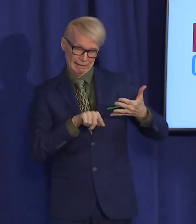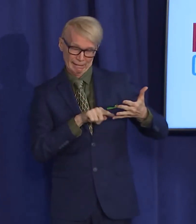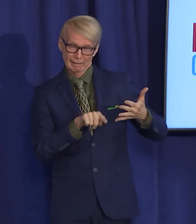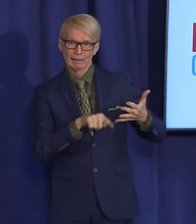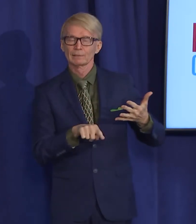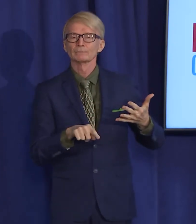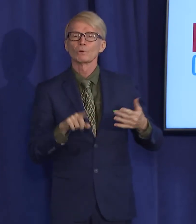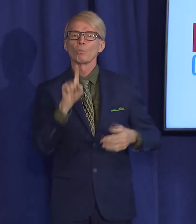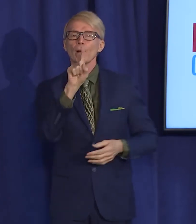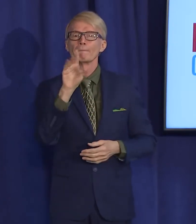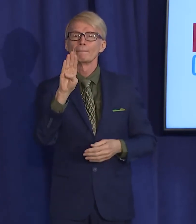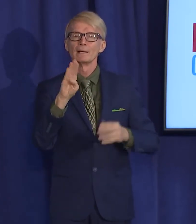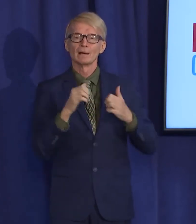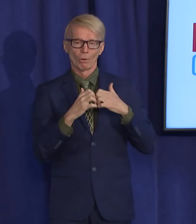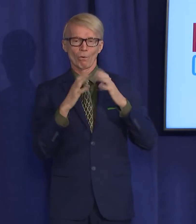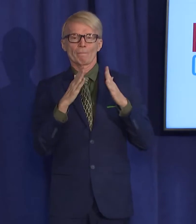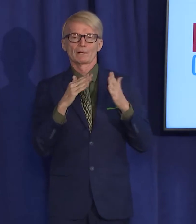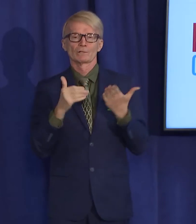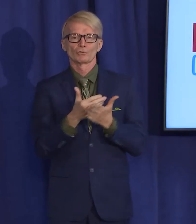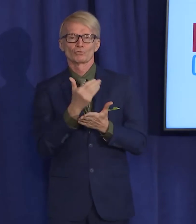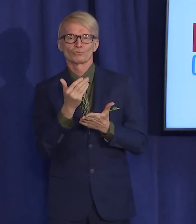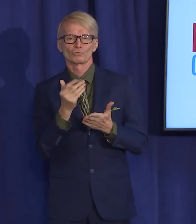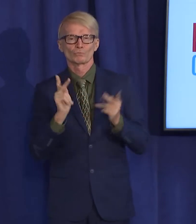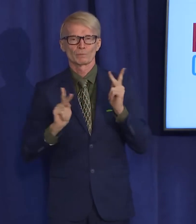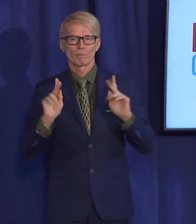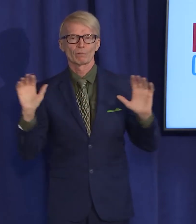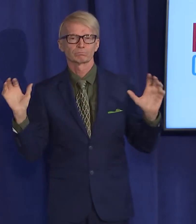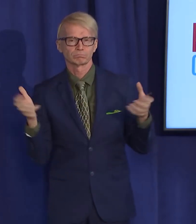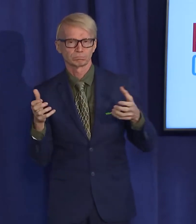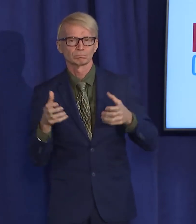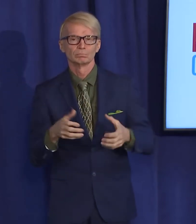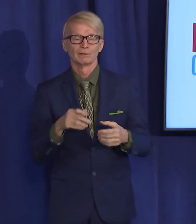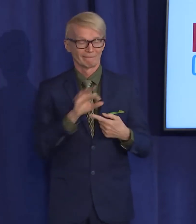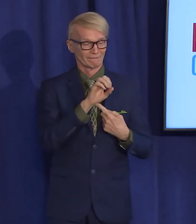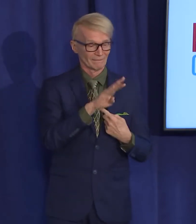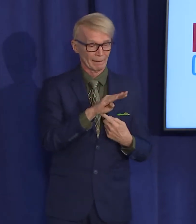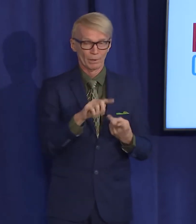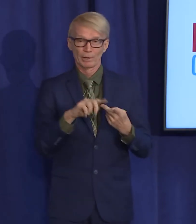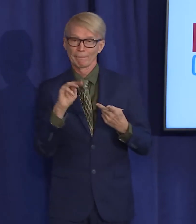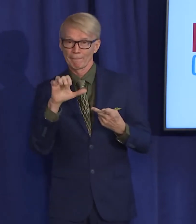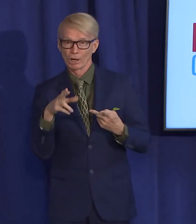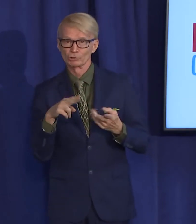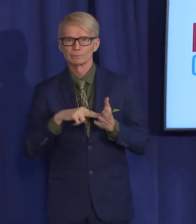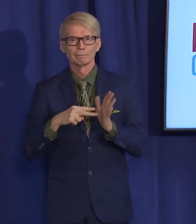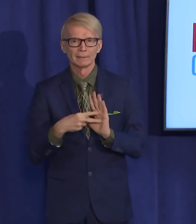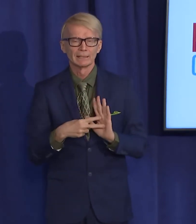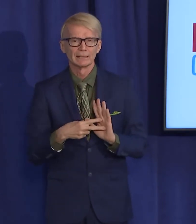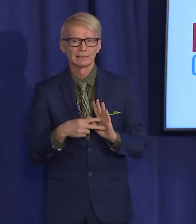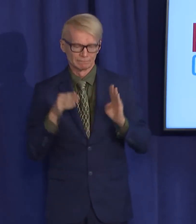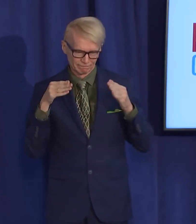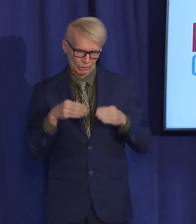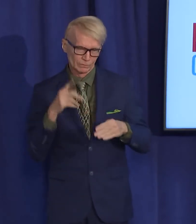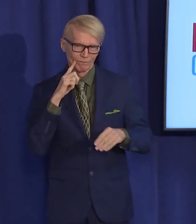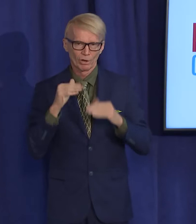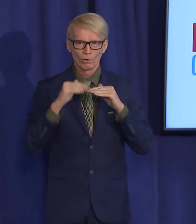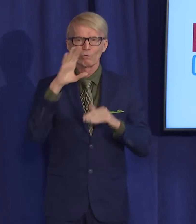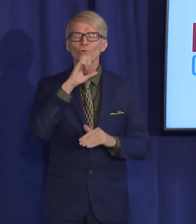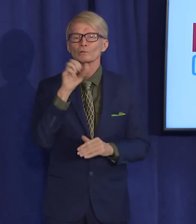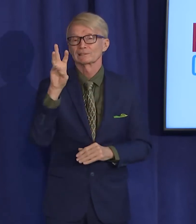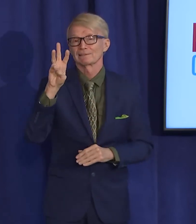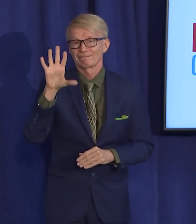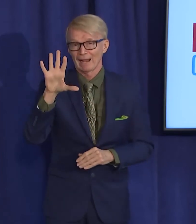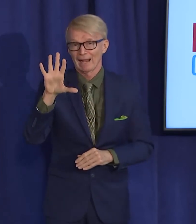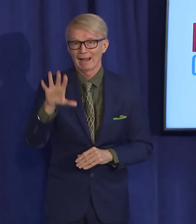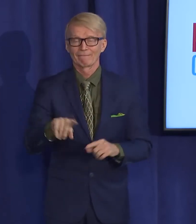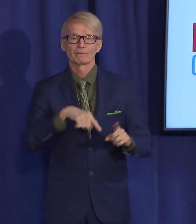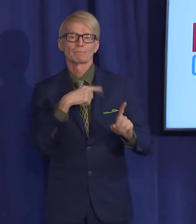Phase 1B, which means that in February and in March, we've been focused on vaccinating people 65 and older